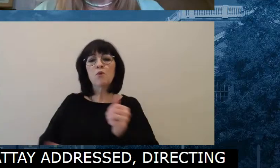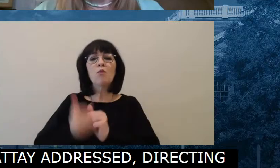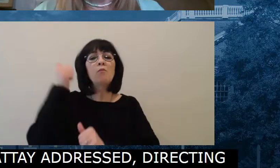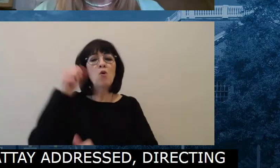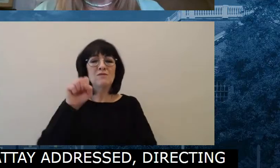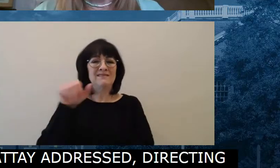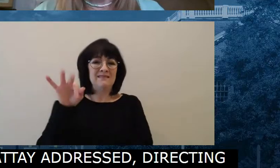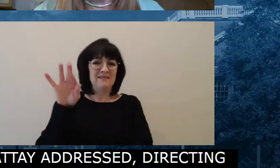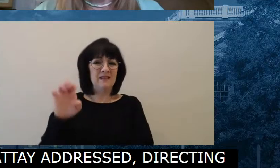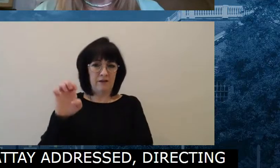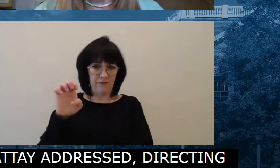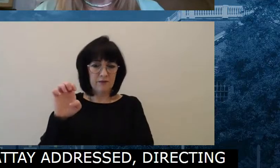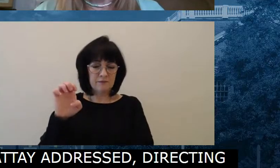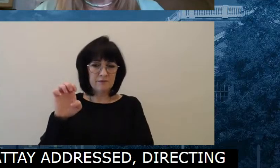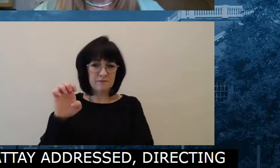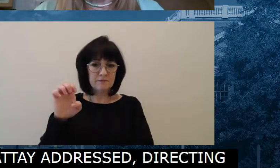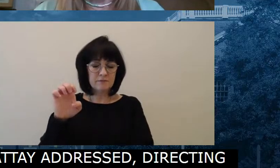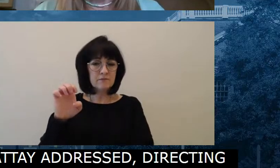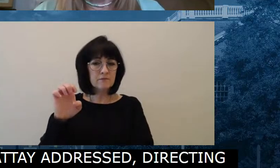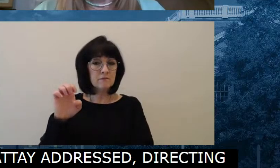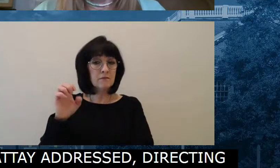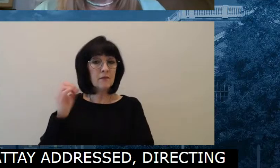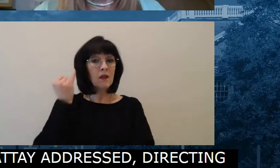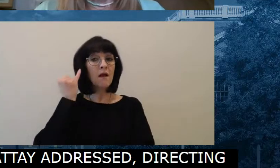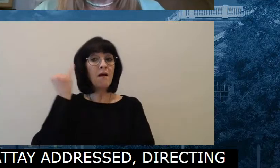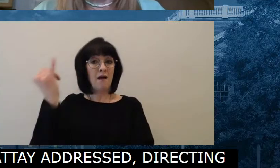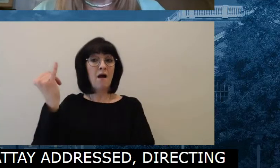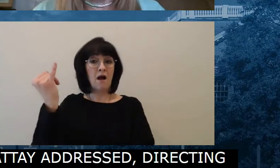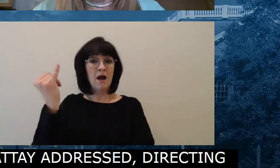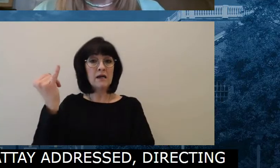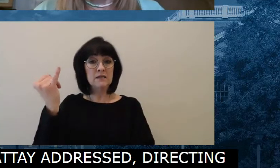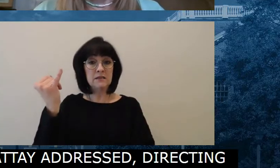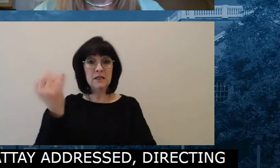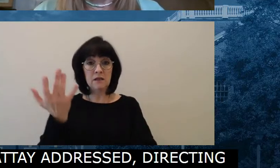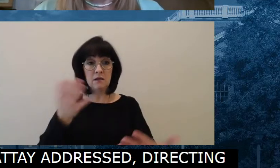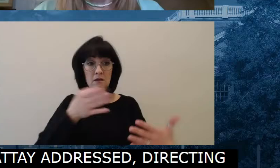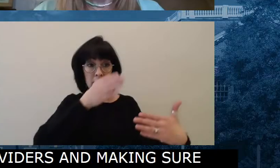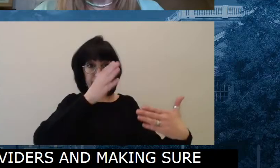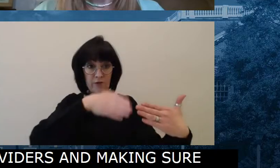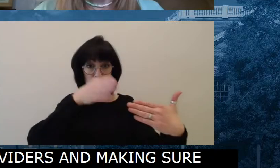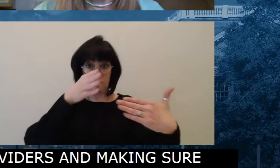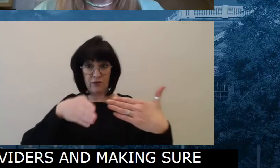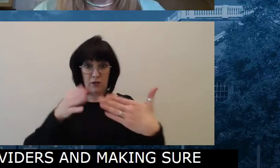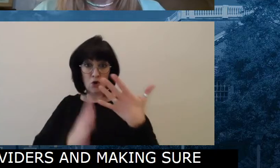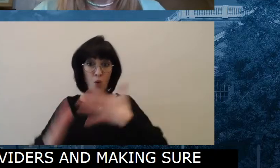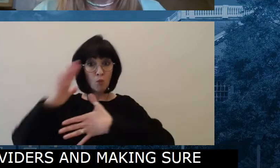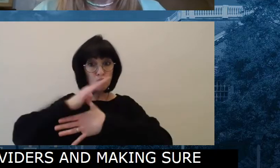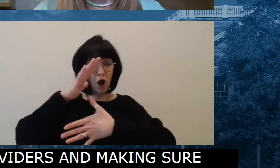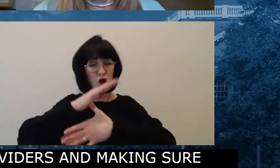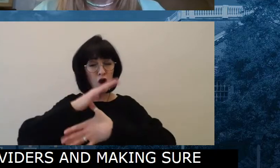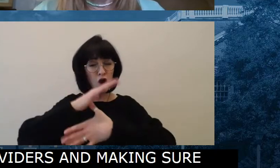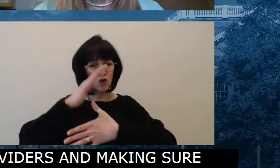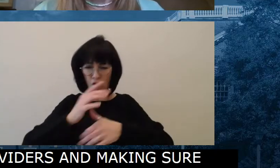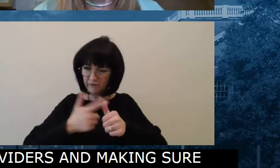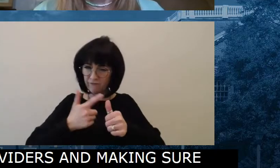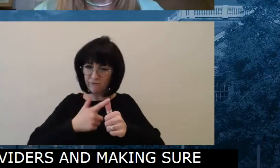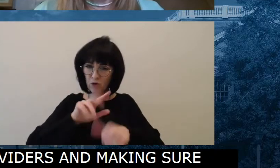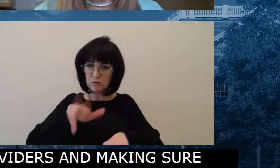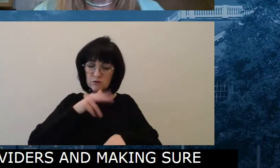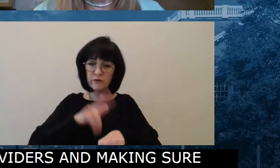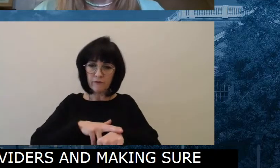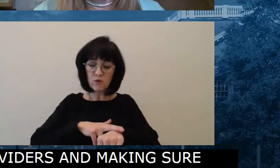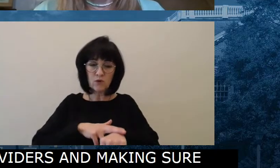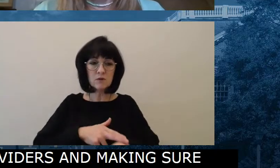we're going to move towards a system really just we are working, secondly, on employers or in those